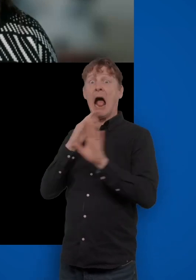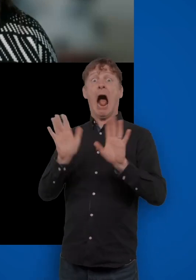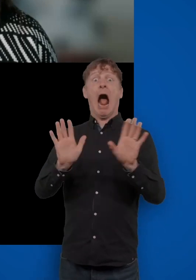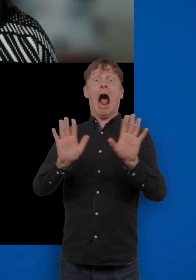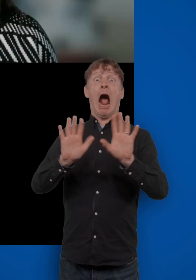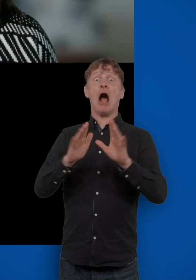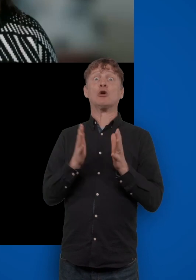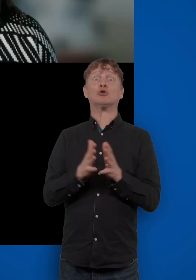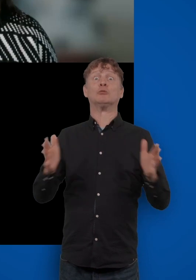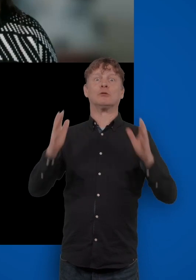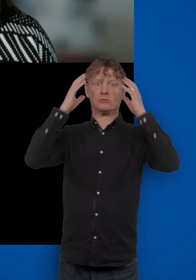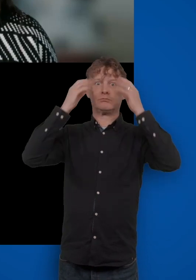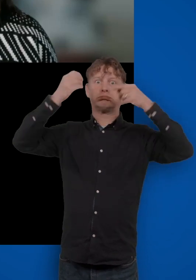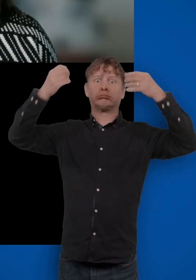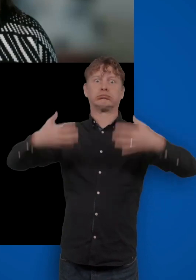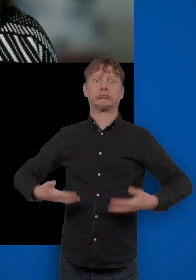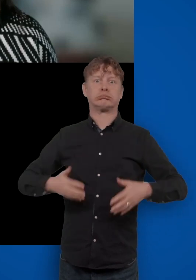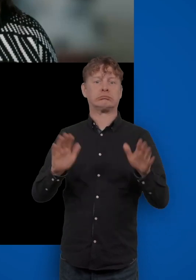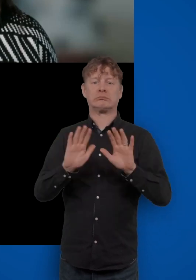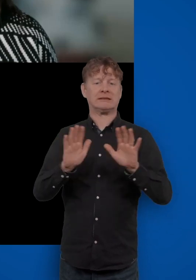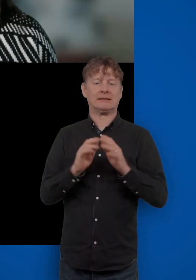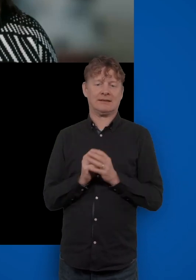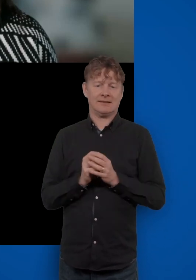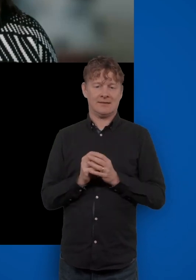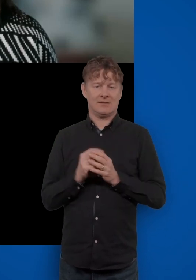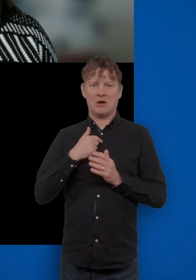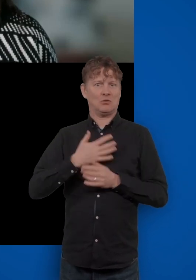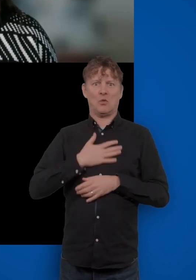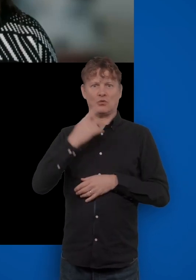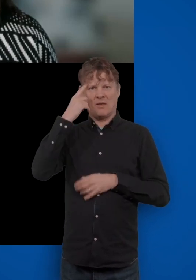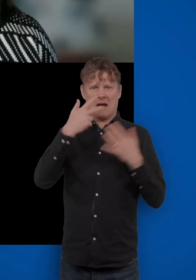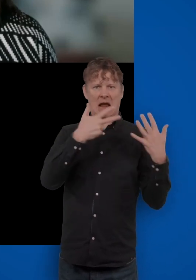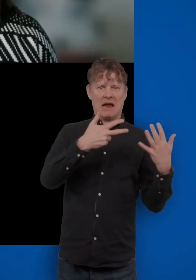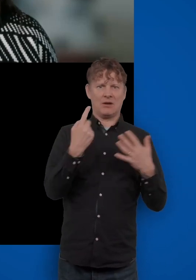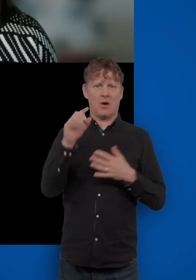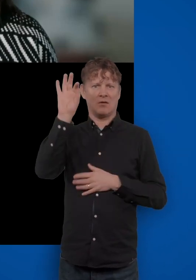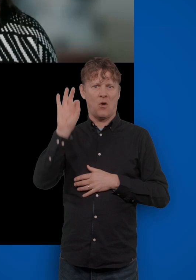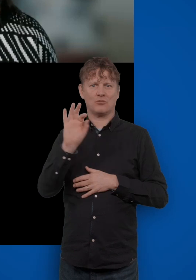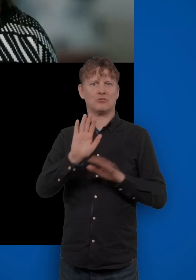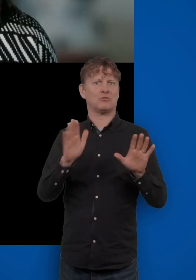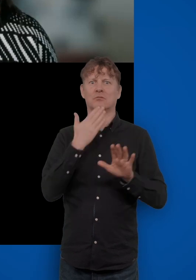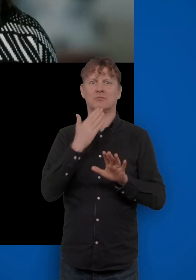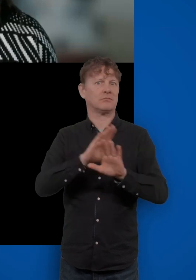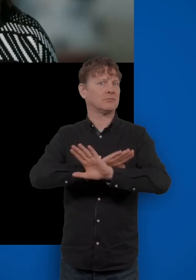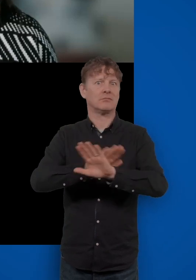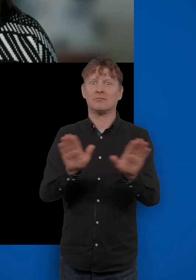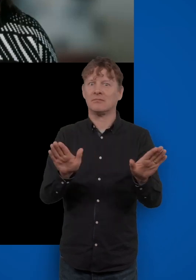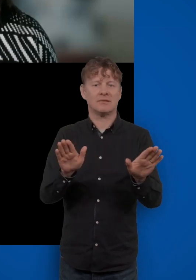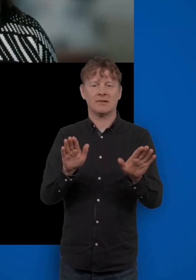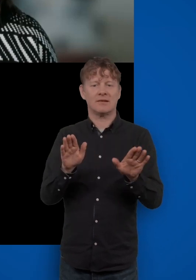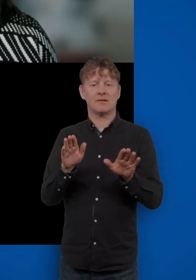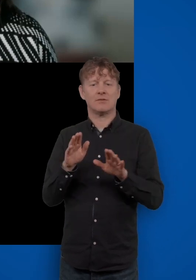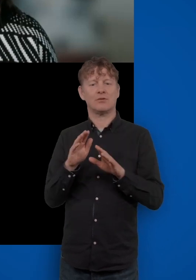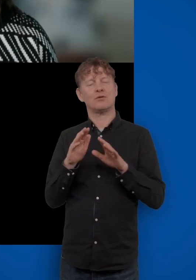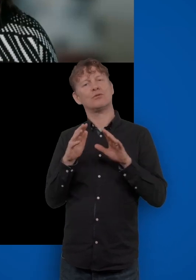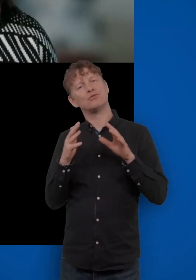much. It's a big EDI cube. people might not really want to think about 81 options, and like it's not clear that would be very